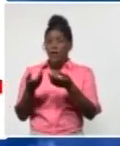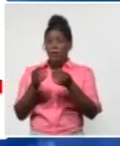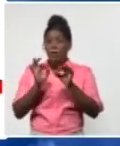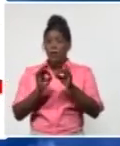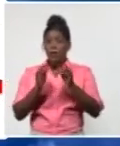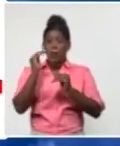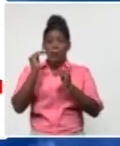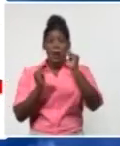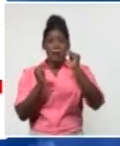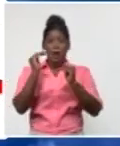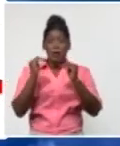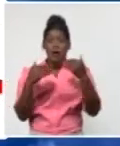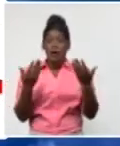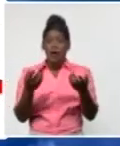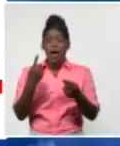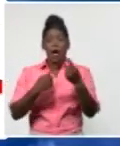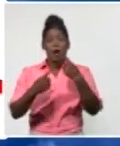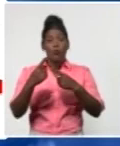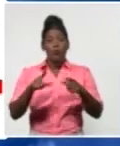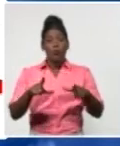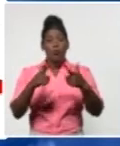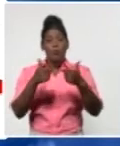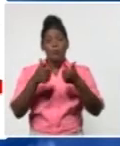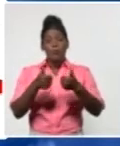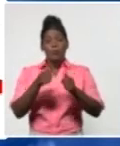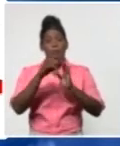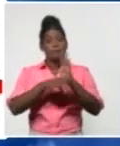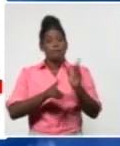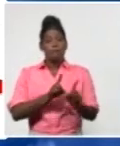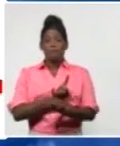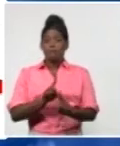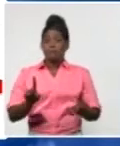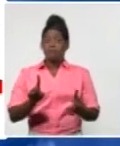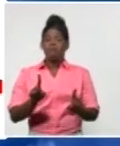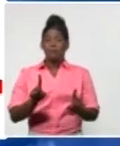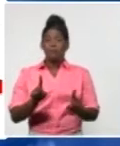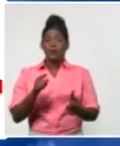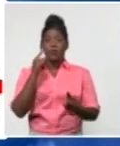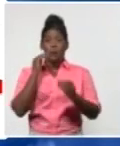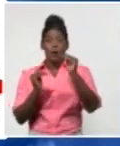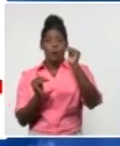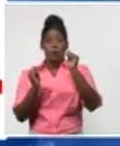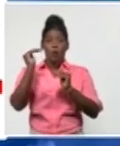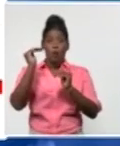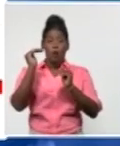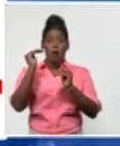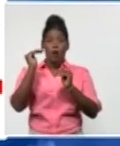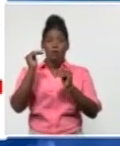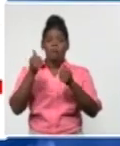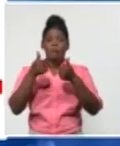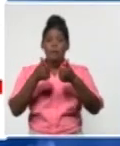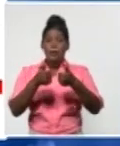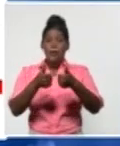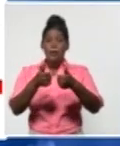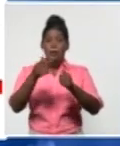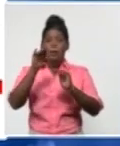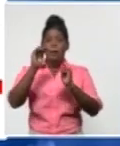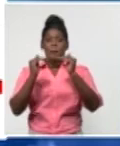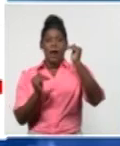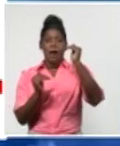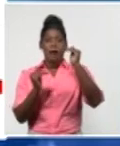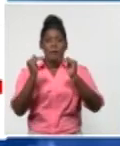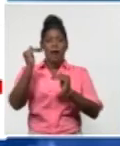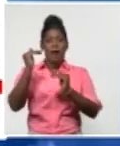due to the non-compliance with the measures that are established. And all this lead to this situation to happen to